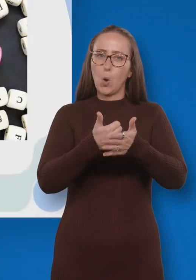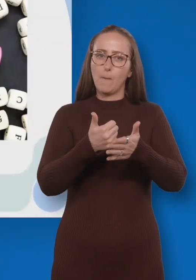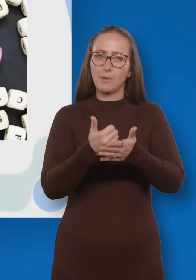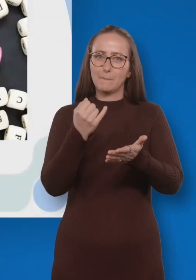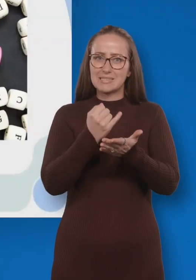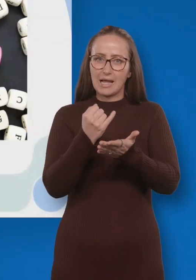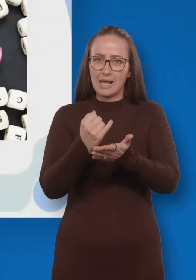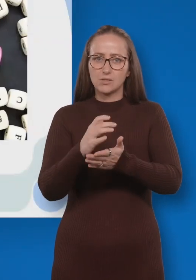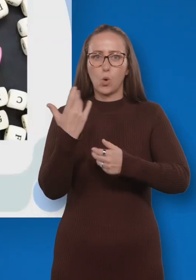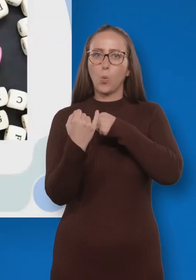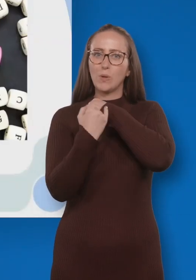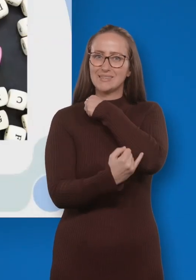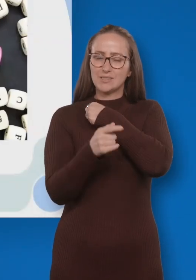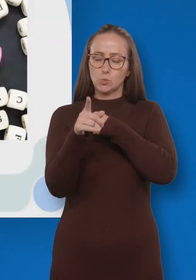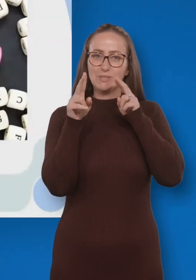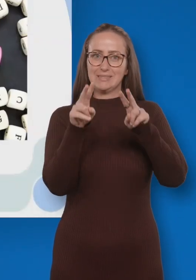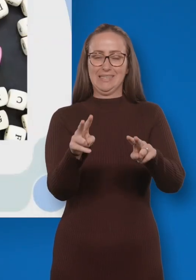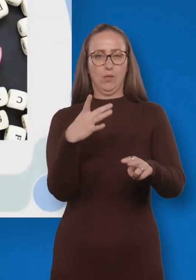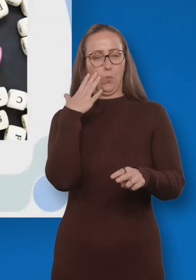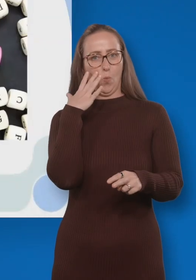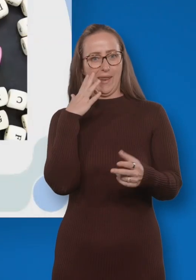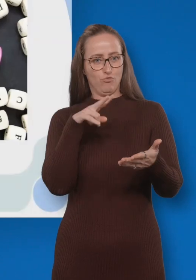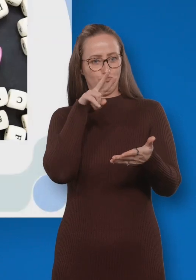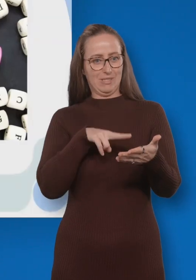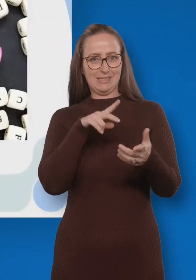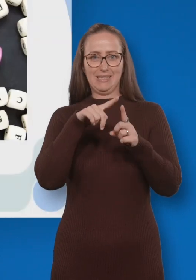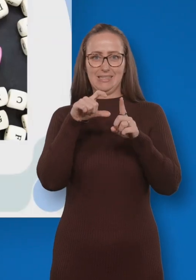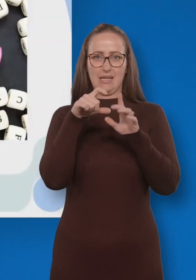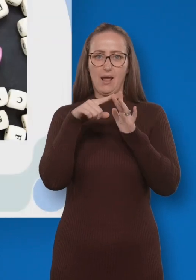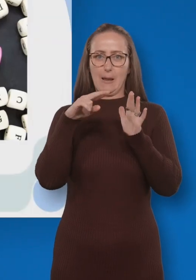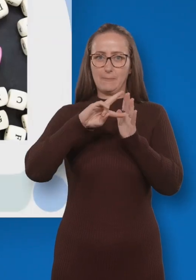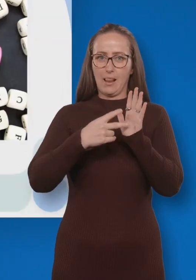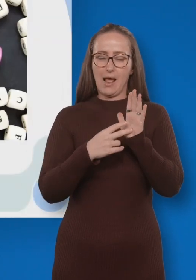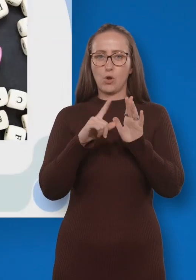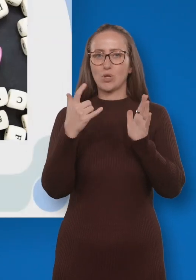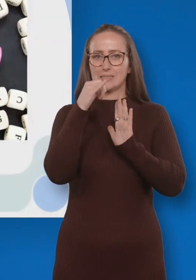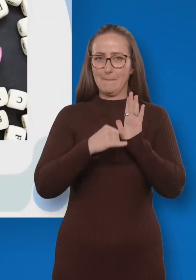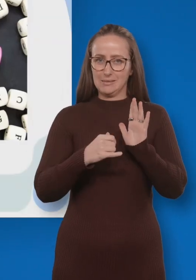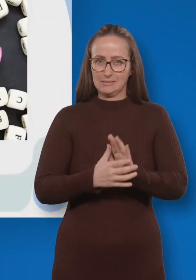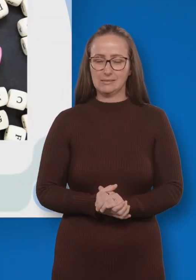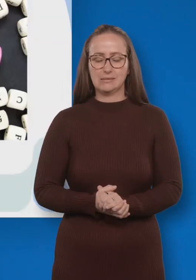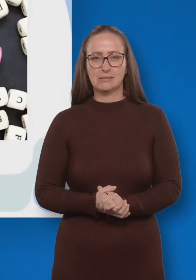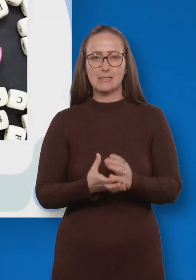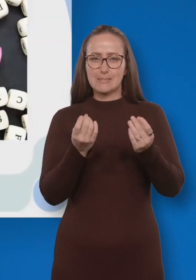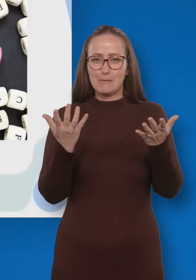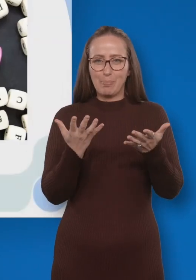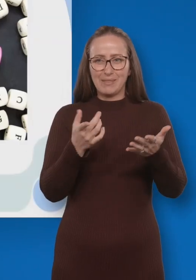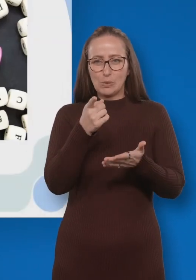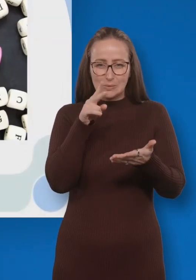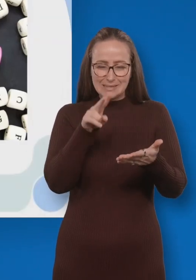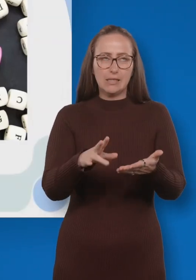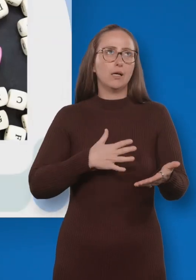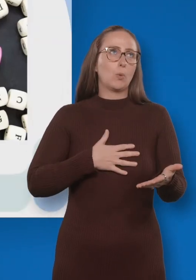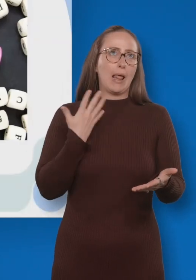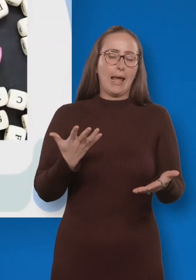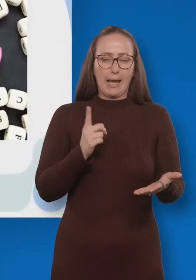you see when reading EDI plans or statement? Something that you really don't like?